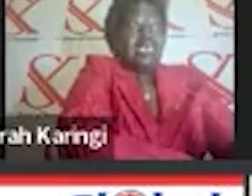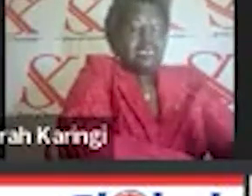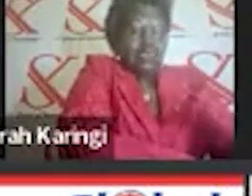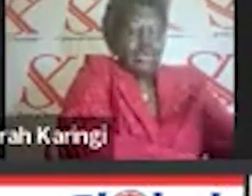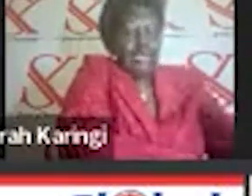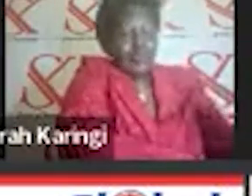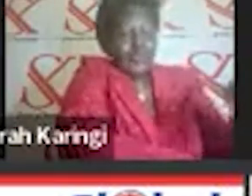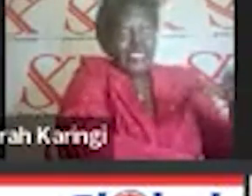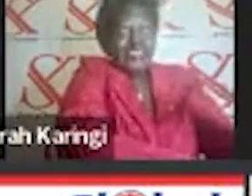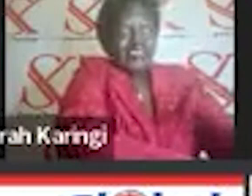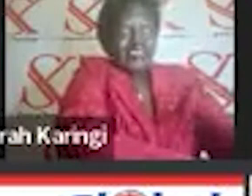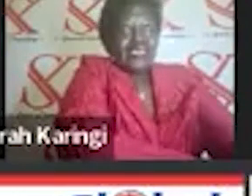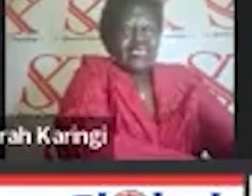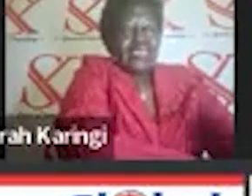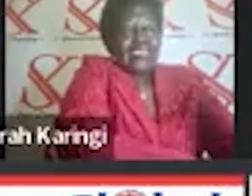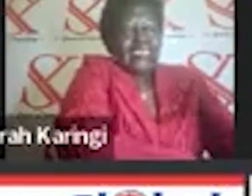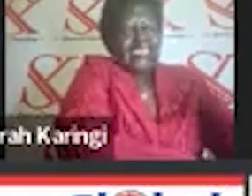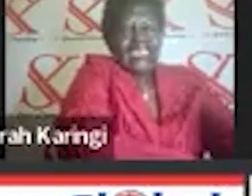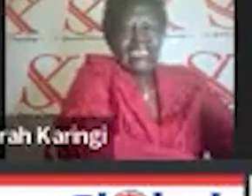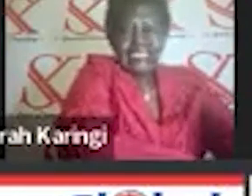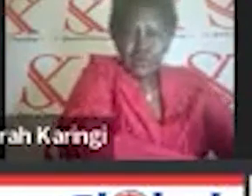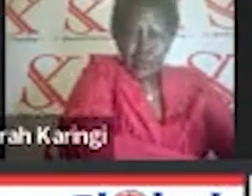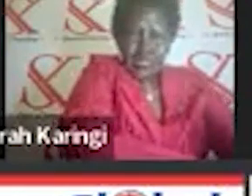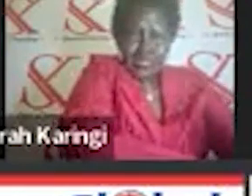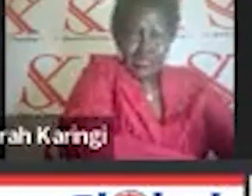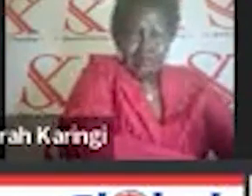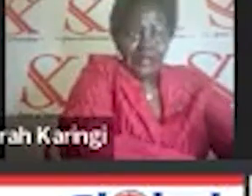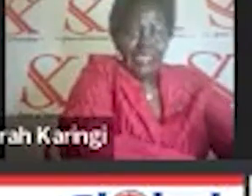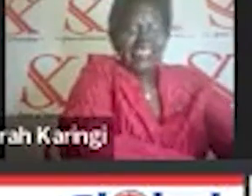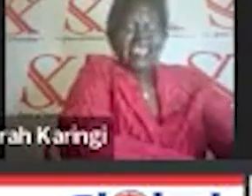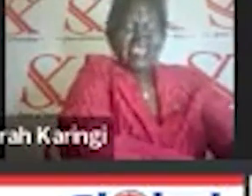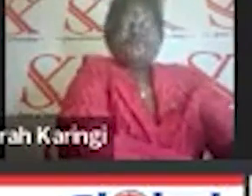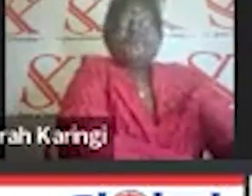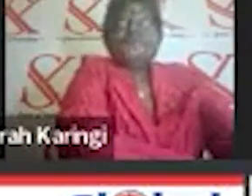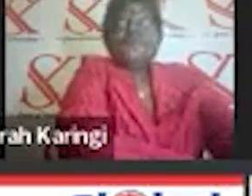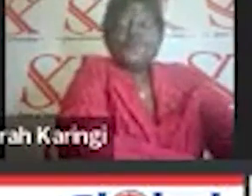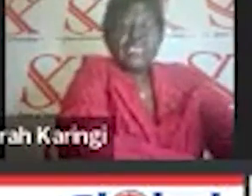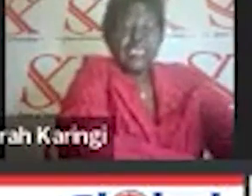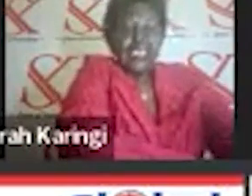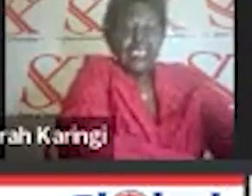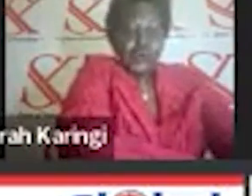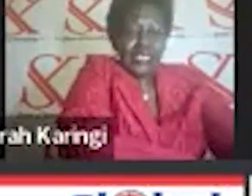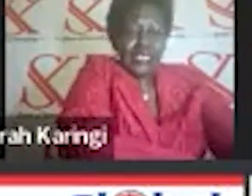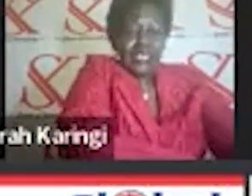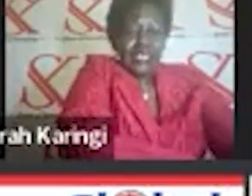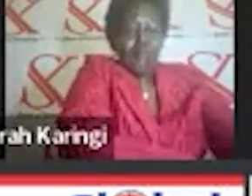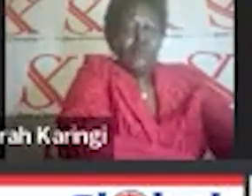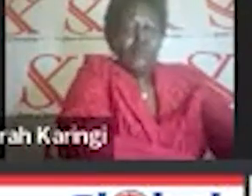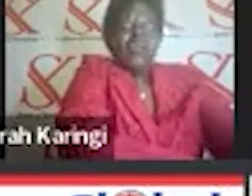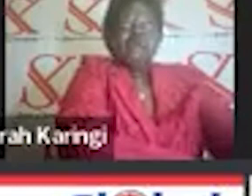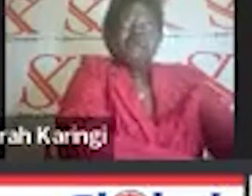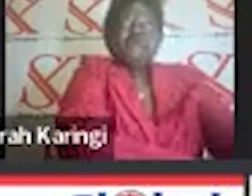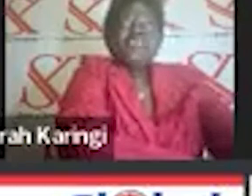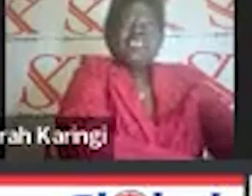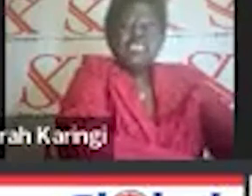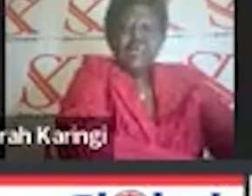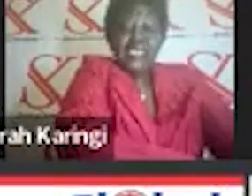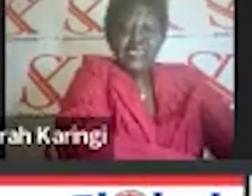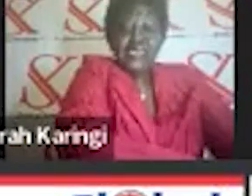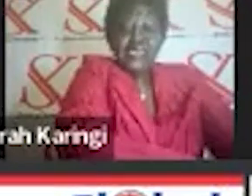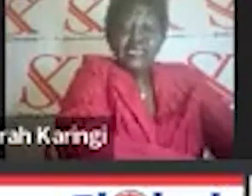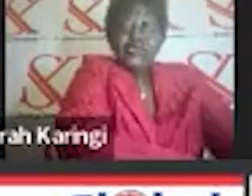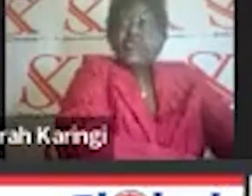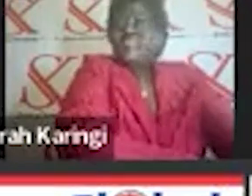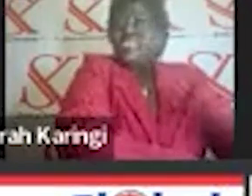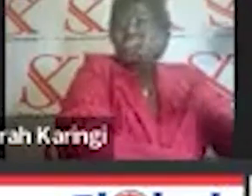is around us. Is it the right network? And how do you choose a network? Of course, you have to be very